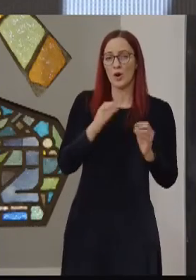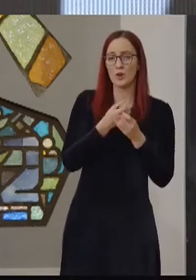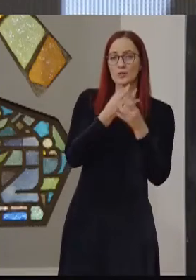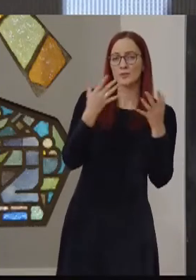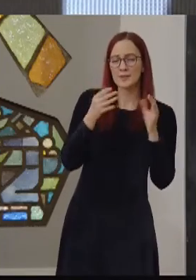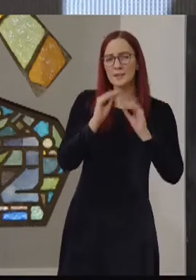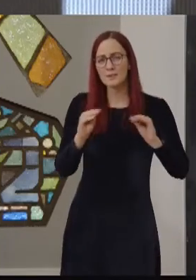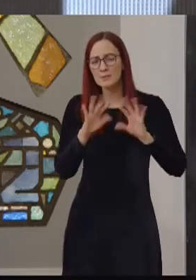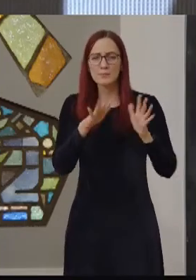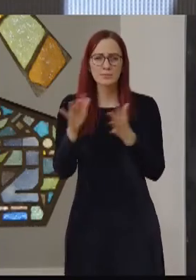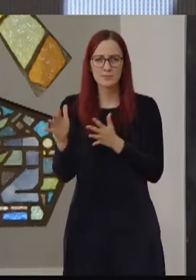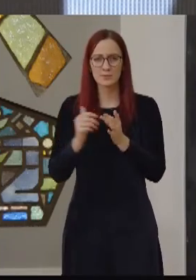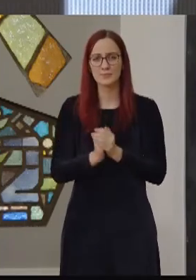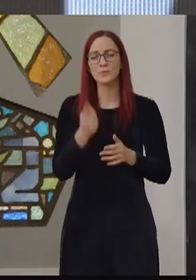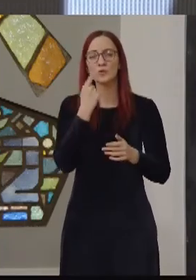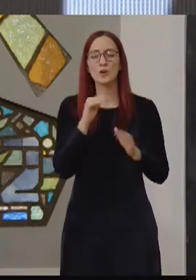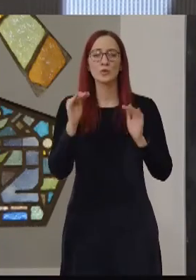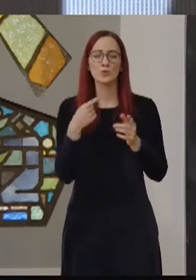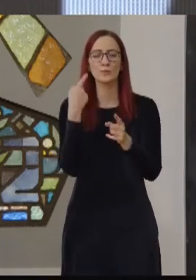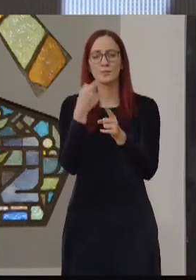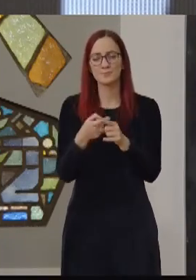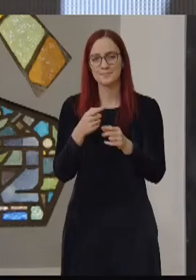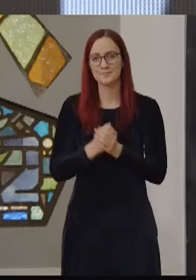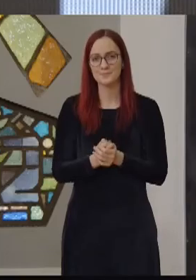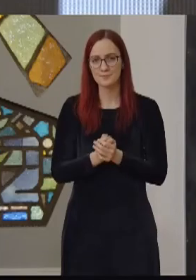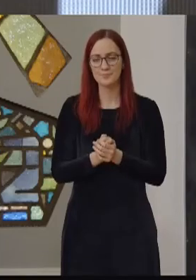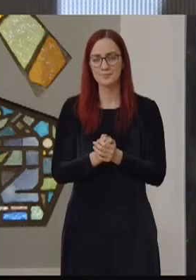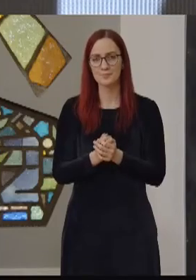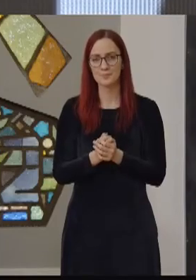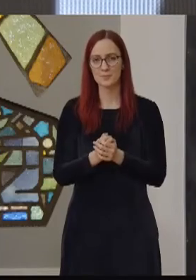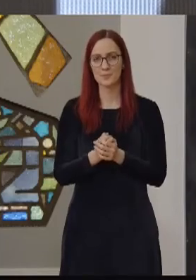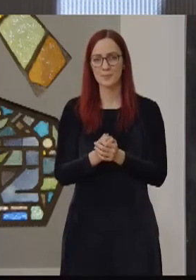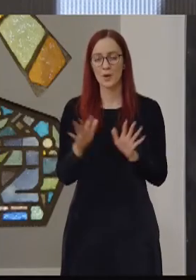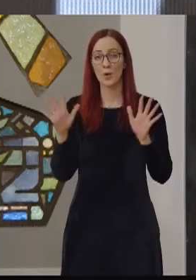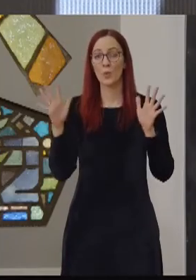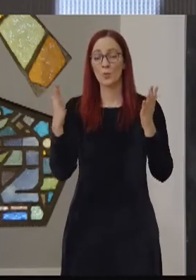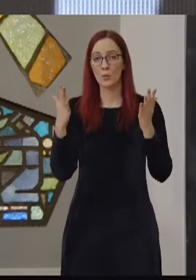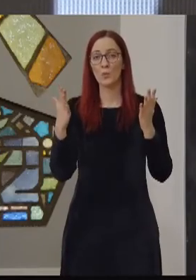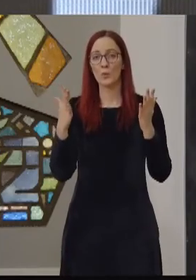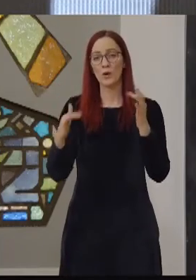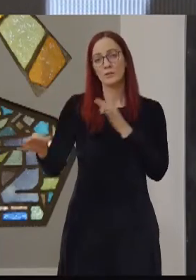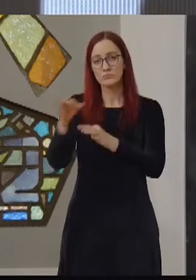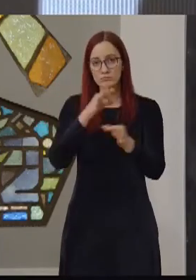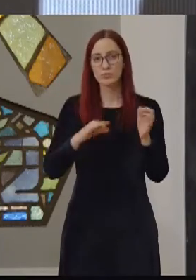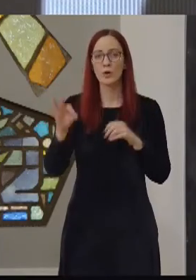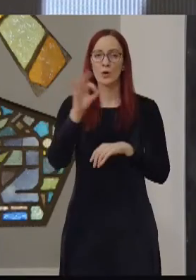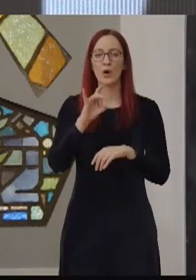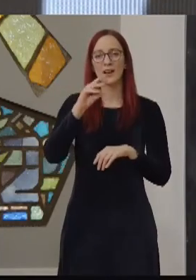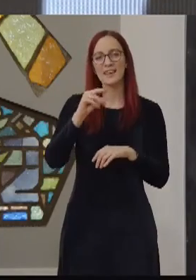about education, I would like to briefly stress that when we speak about